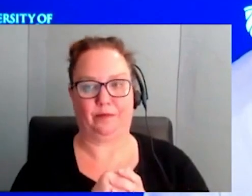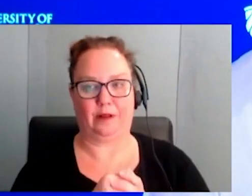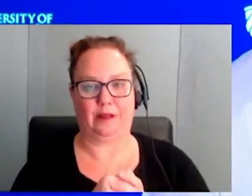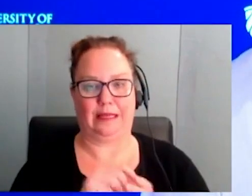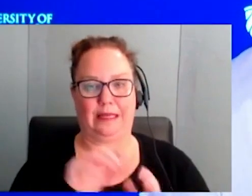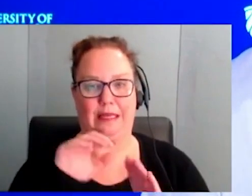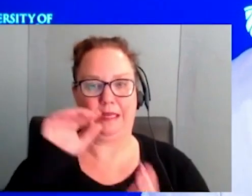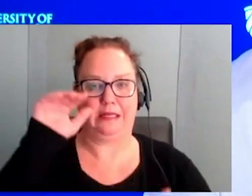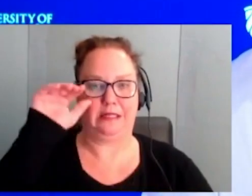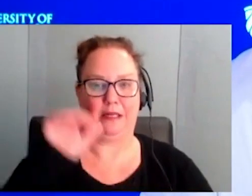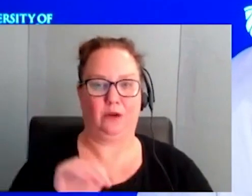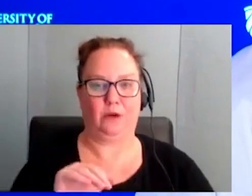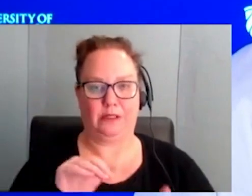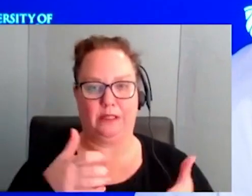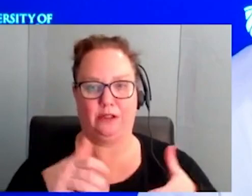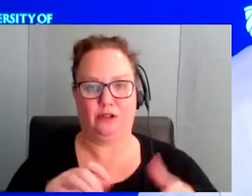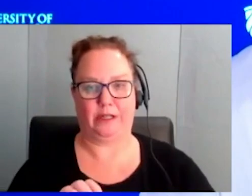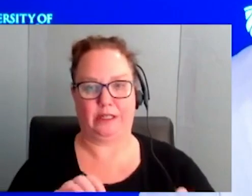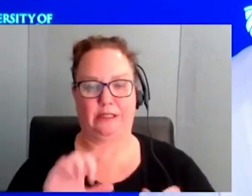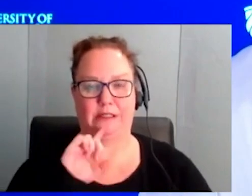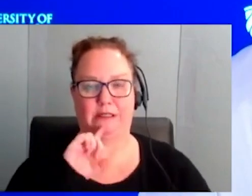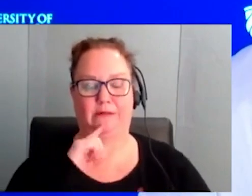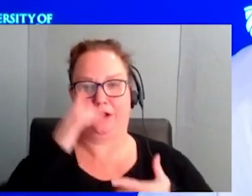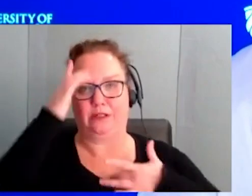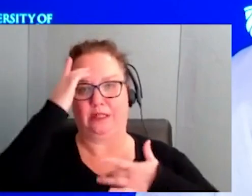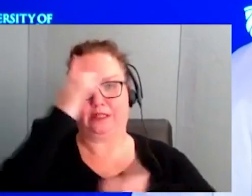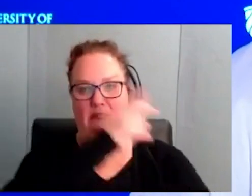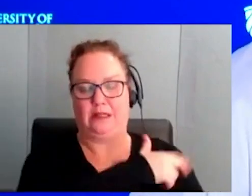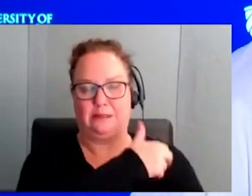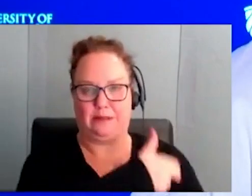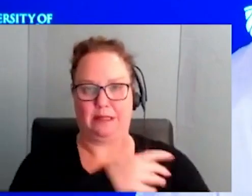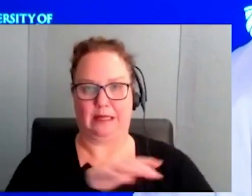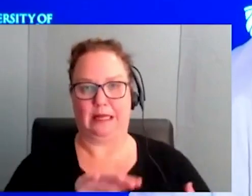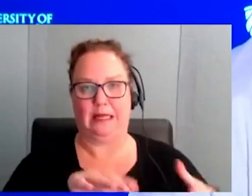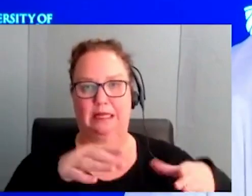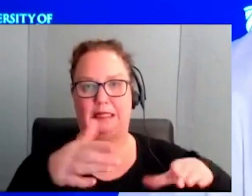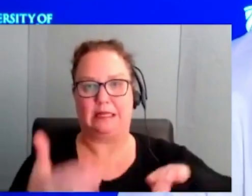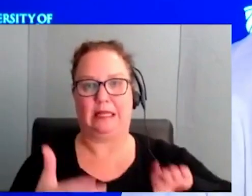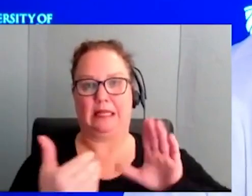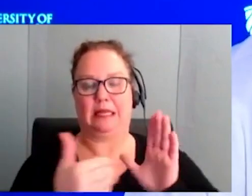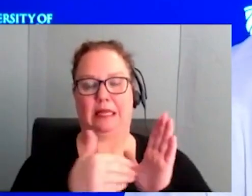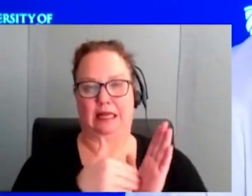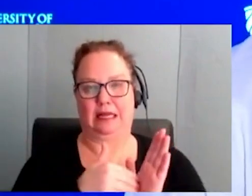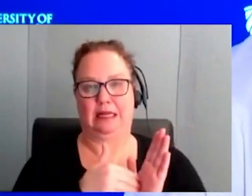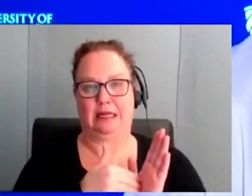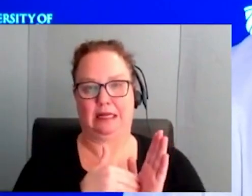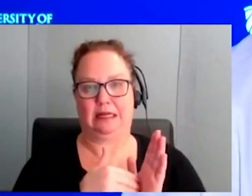decreasing the chance of severe disease and hospitalization and death as well. Again, the predominant